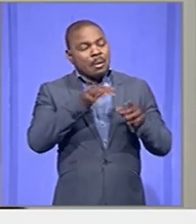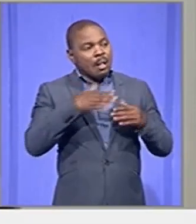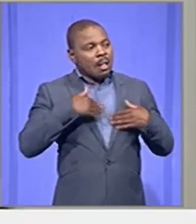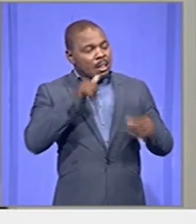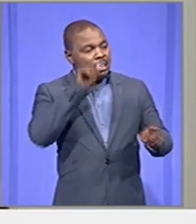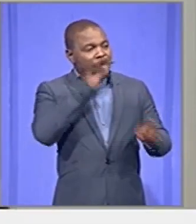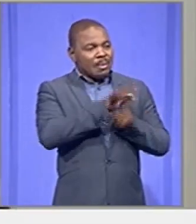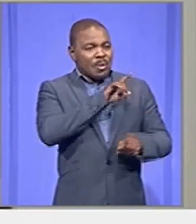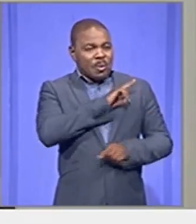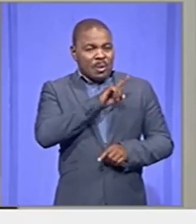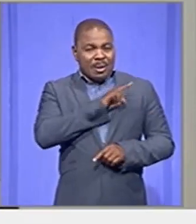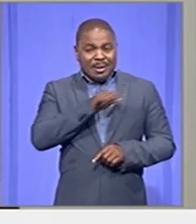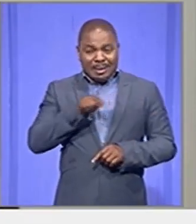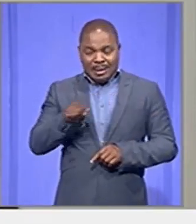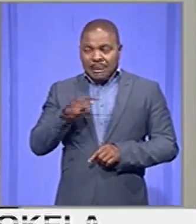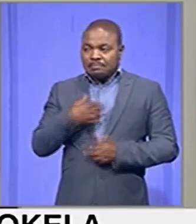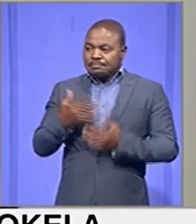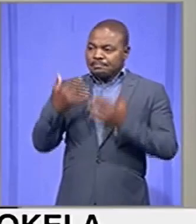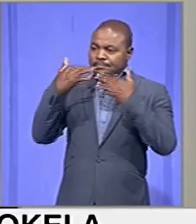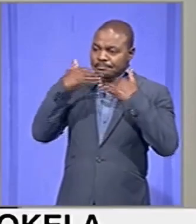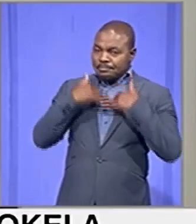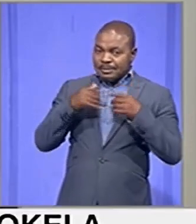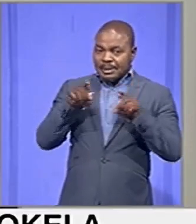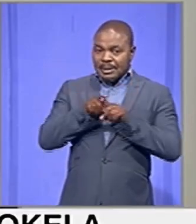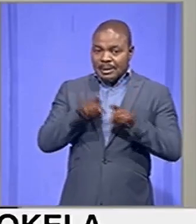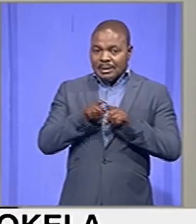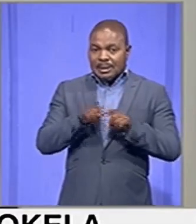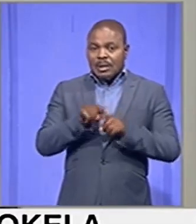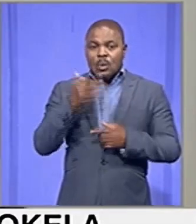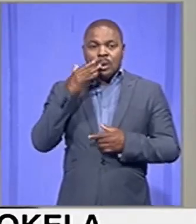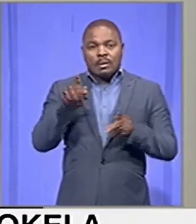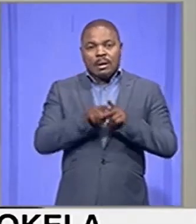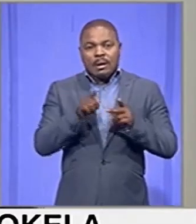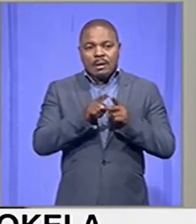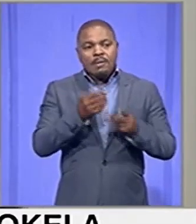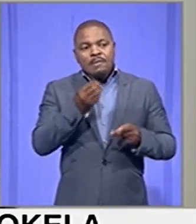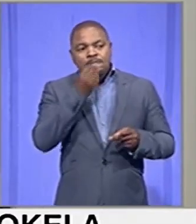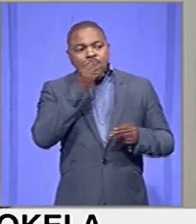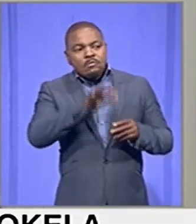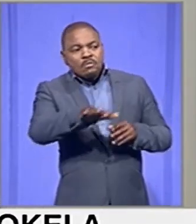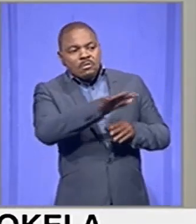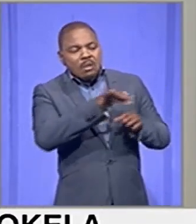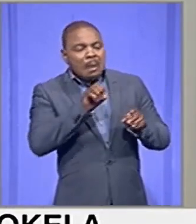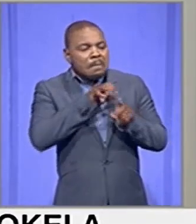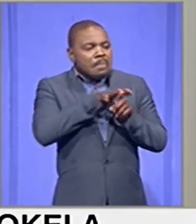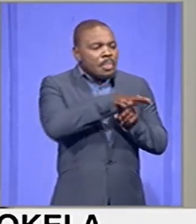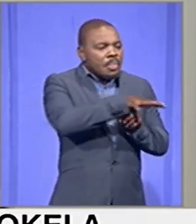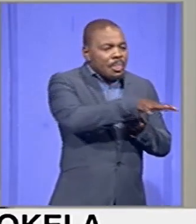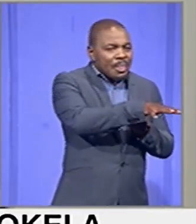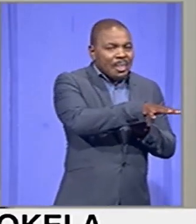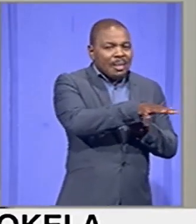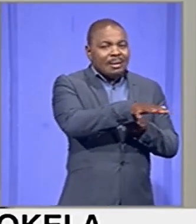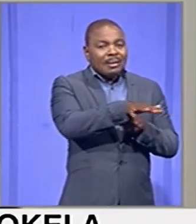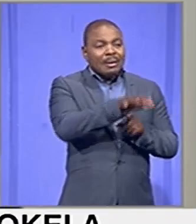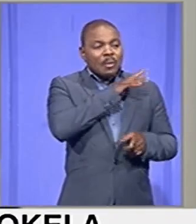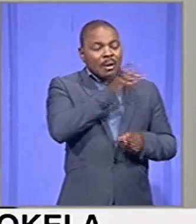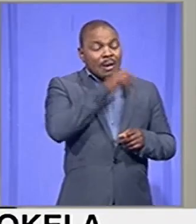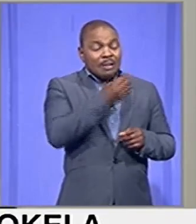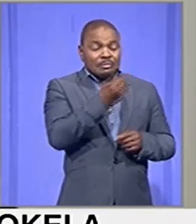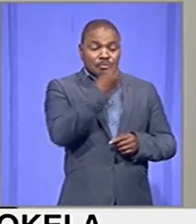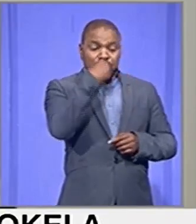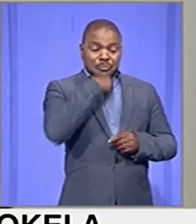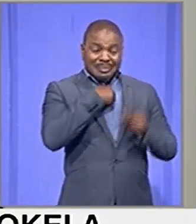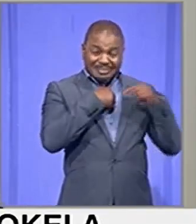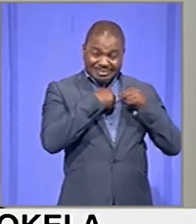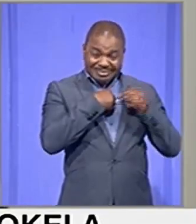ingested. So when it finds its way in the water bodies, when it finds its way in our food chain. So it's through ingestion that you find that